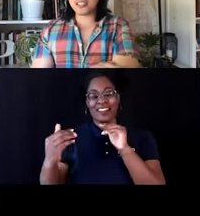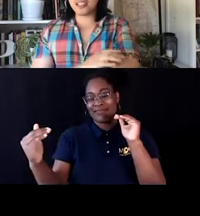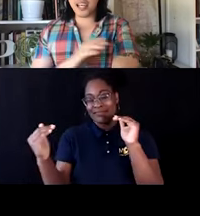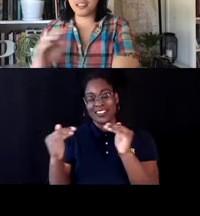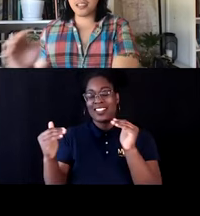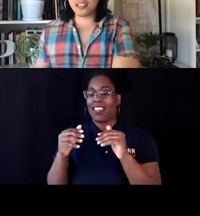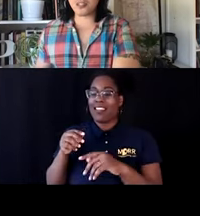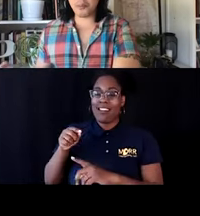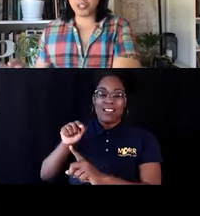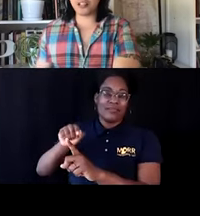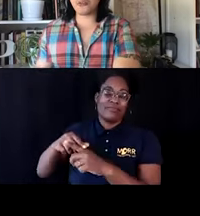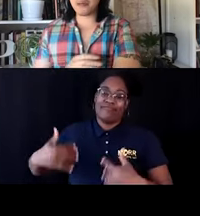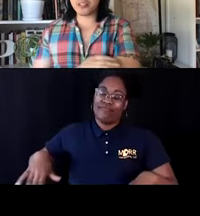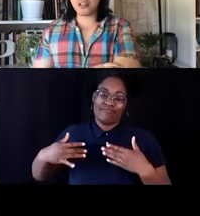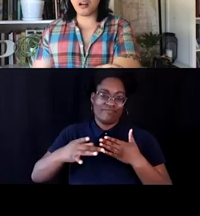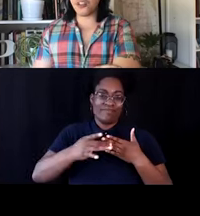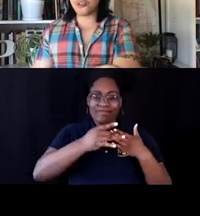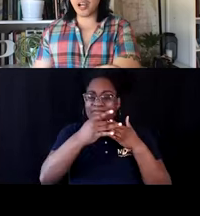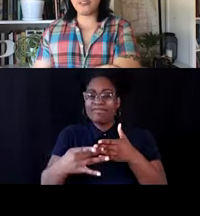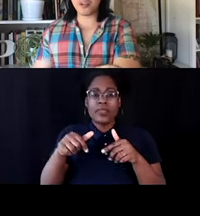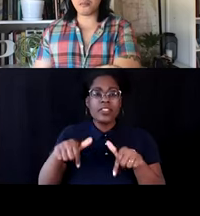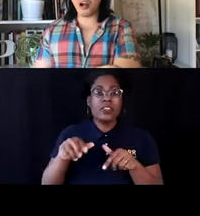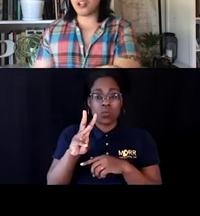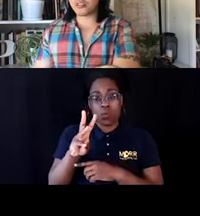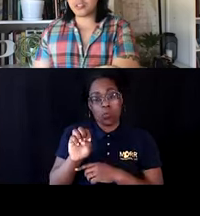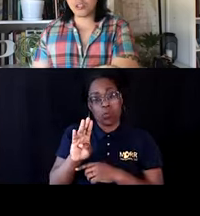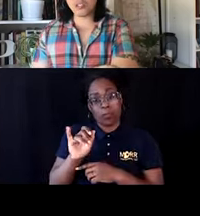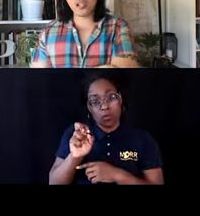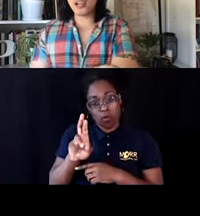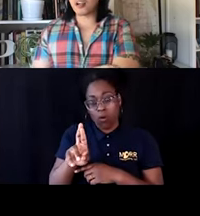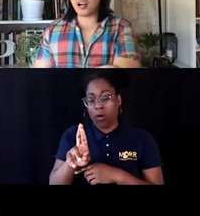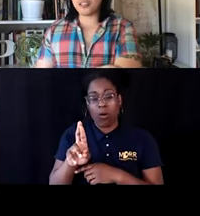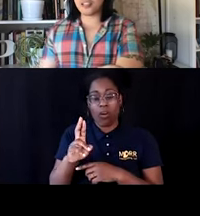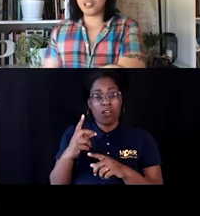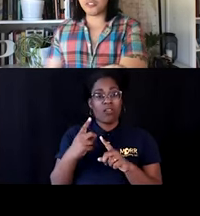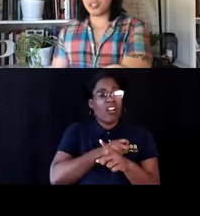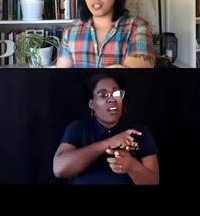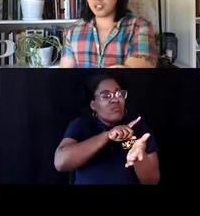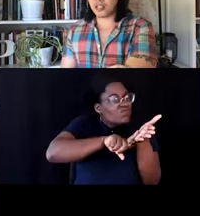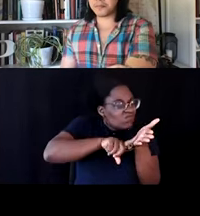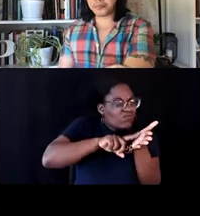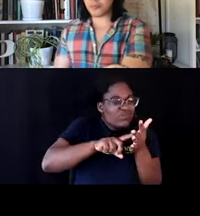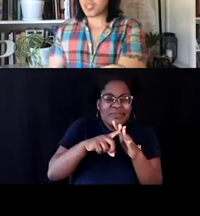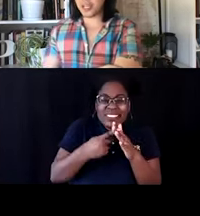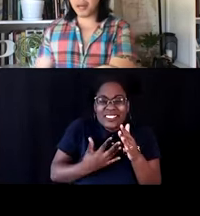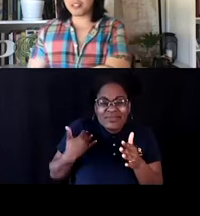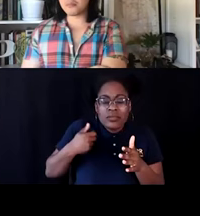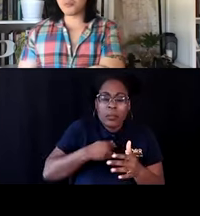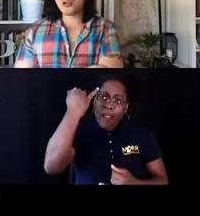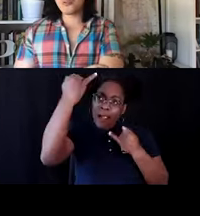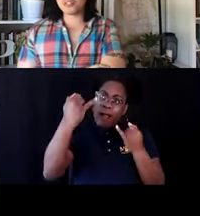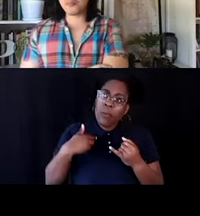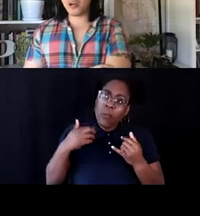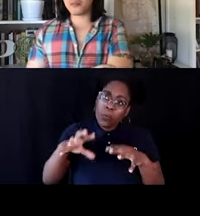who has led this particular webinar all throughout, from all the research, the content, and the facilitation. And